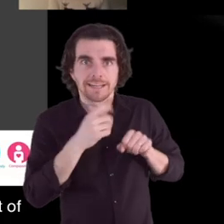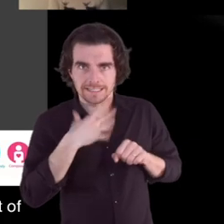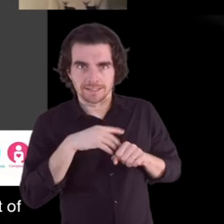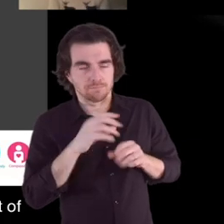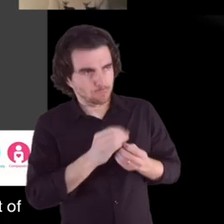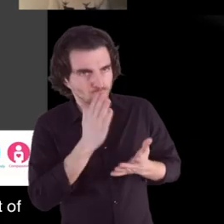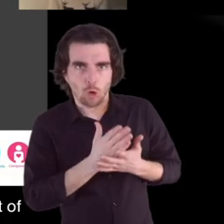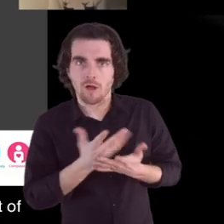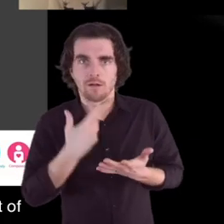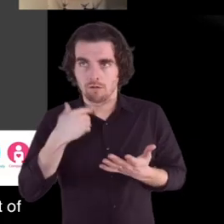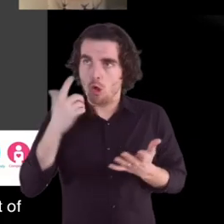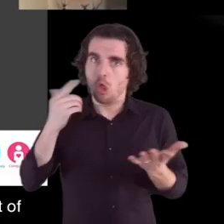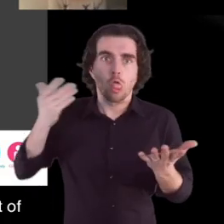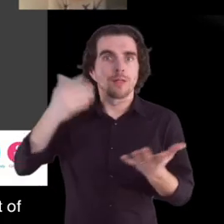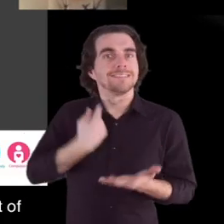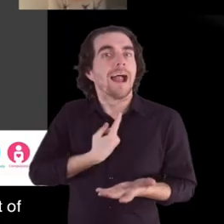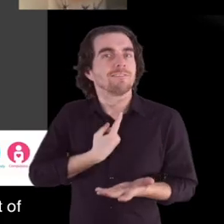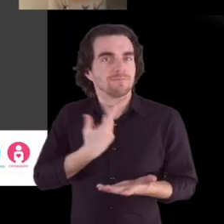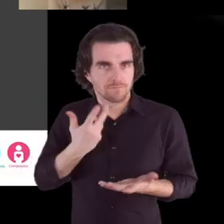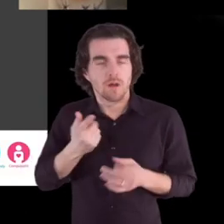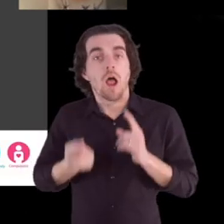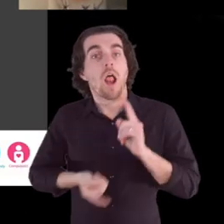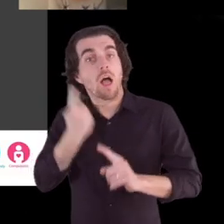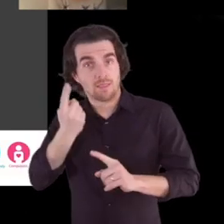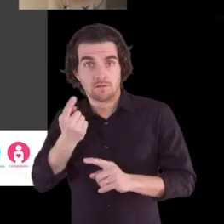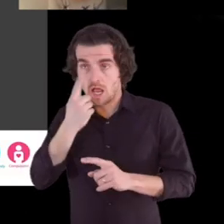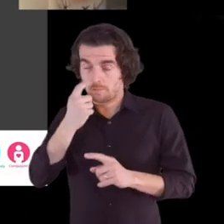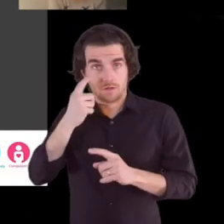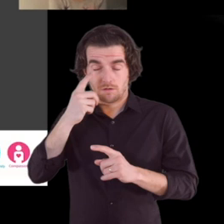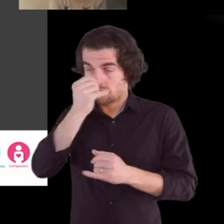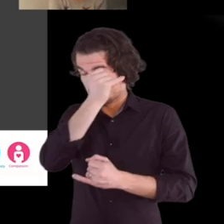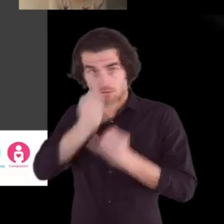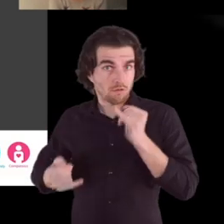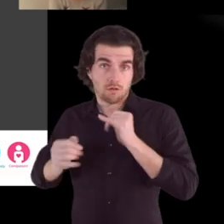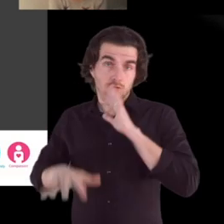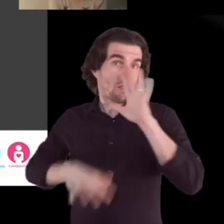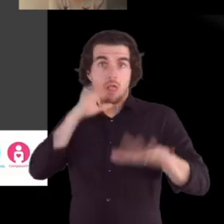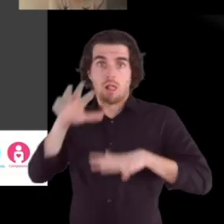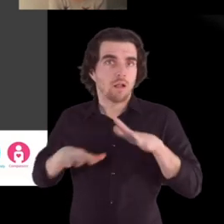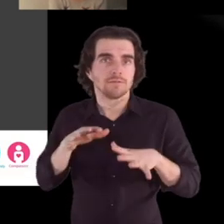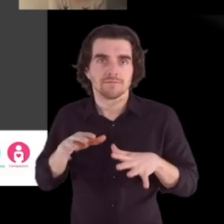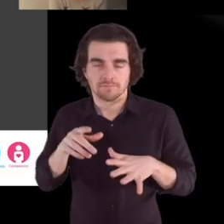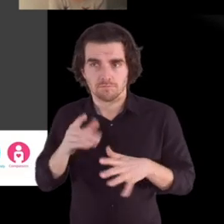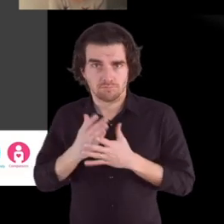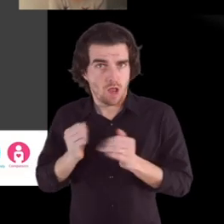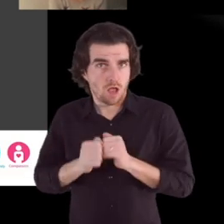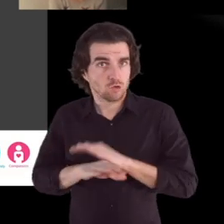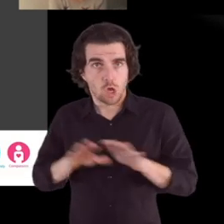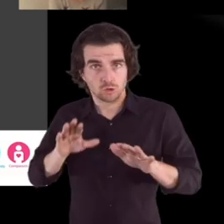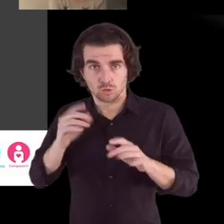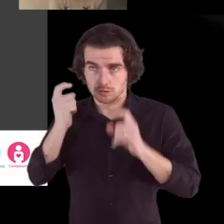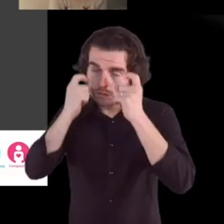And another one that we're doing a lot of recently is catastrophizing. And who can blame us? I mean, we're living in the middle of a pandemic. It's hard not